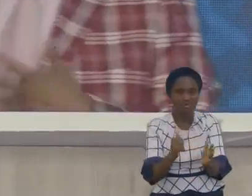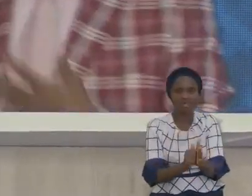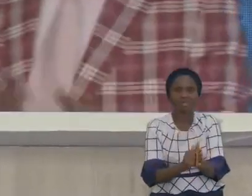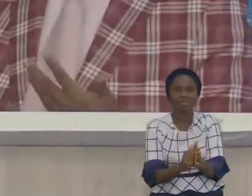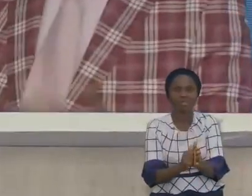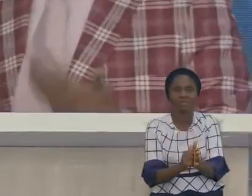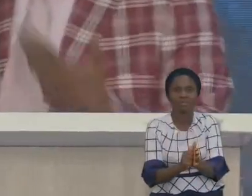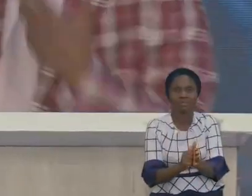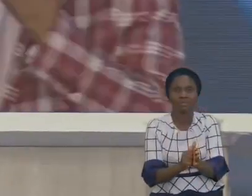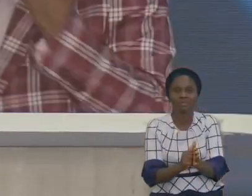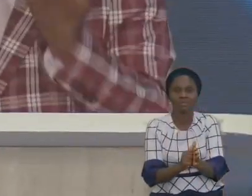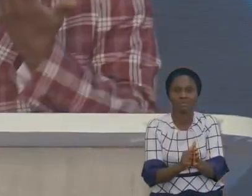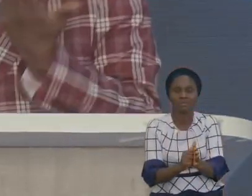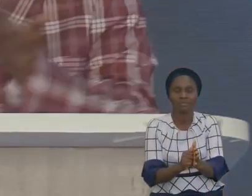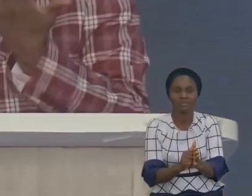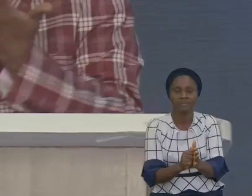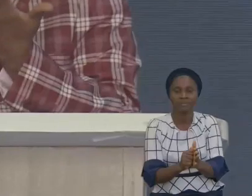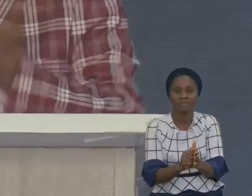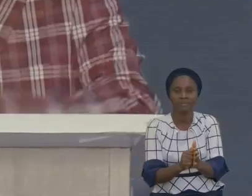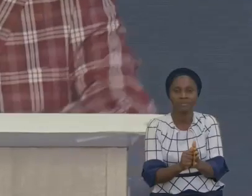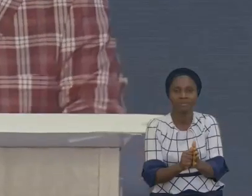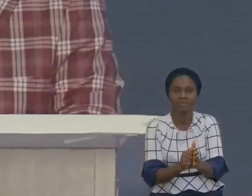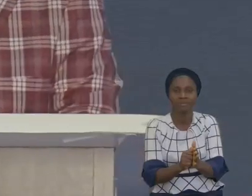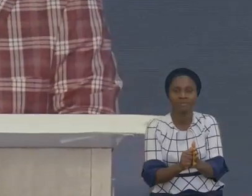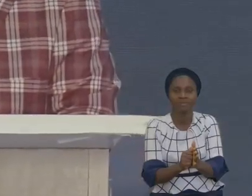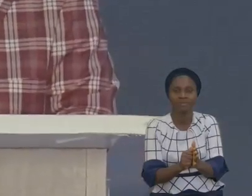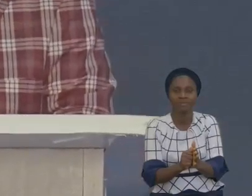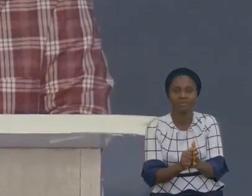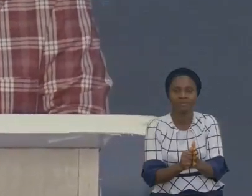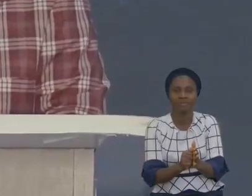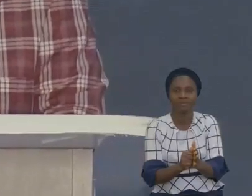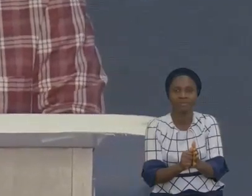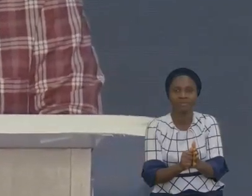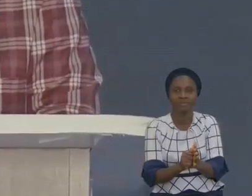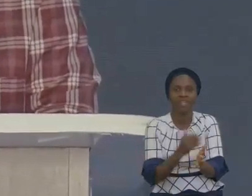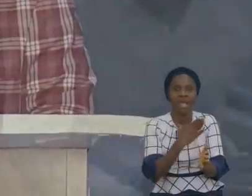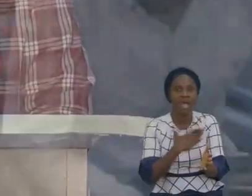And the grace of God also transforms our tongues.